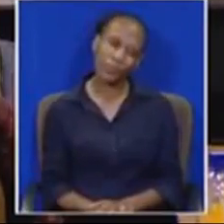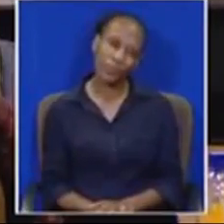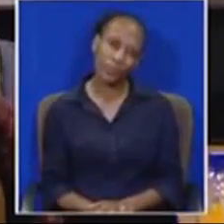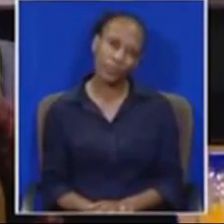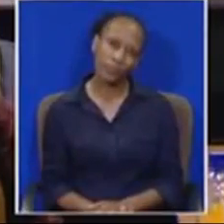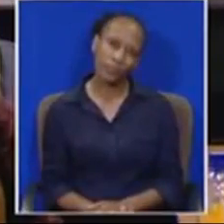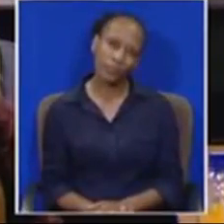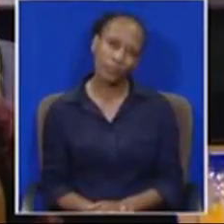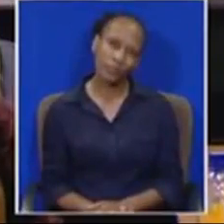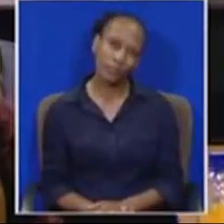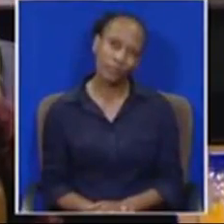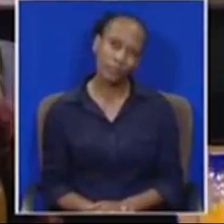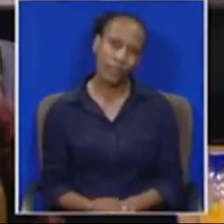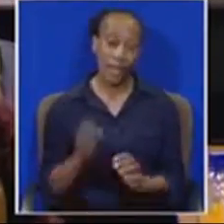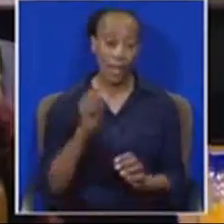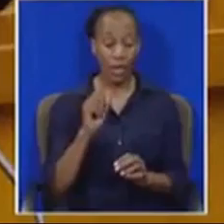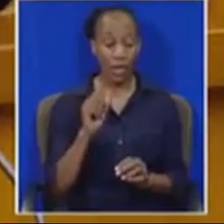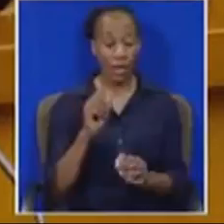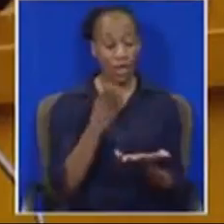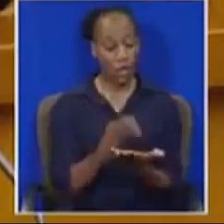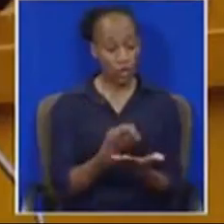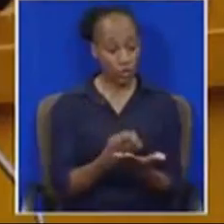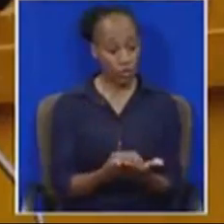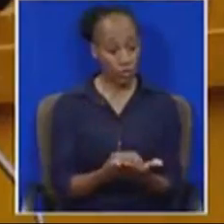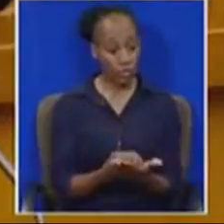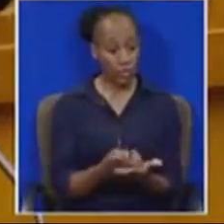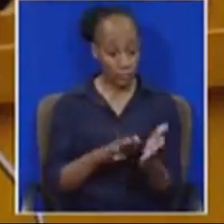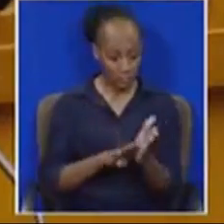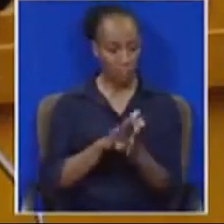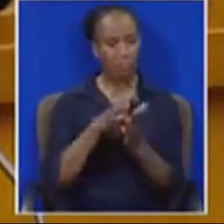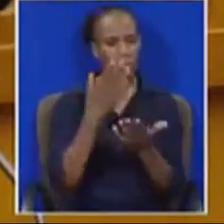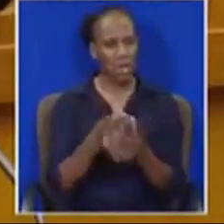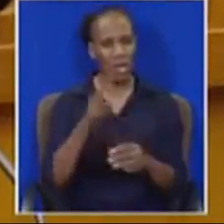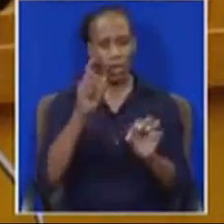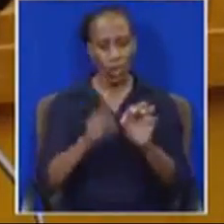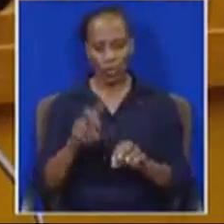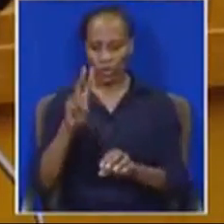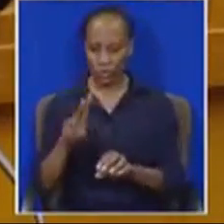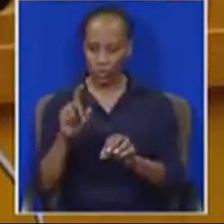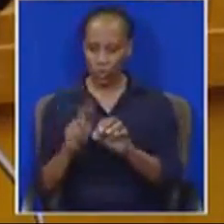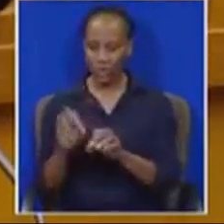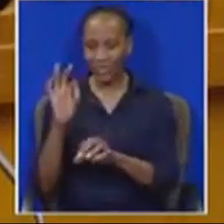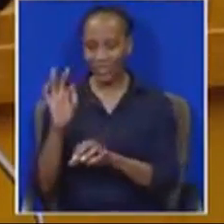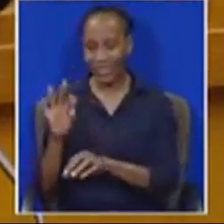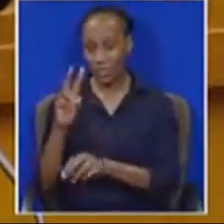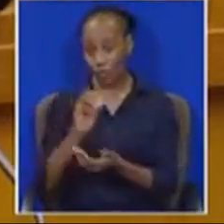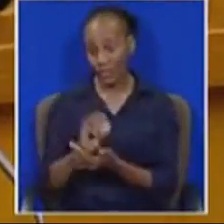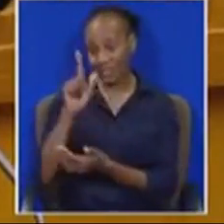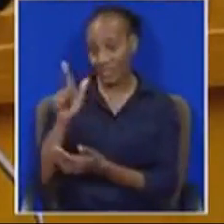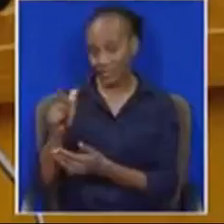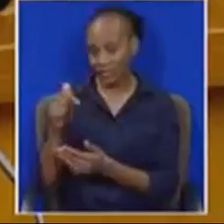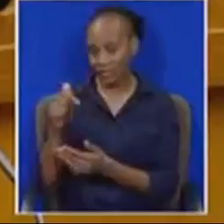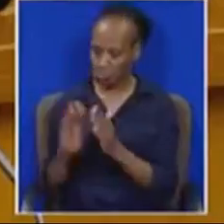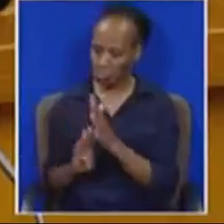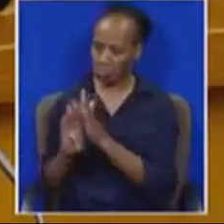the improved growth of our economy in the second and third quarters of 2017. This